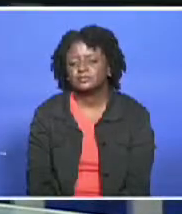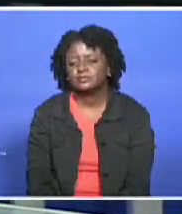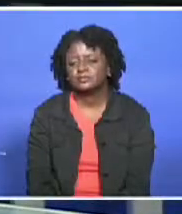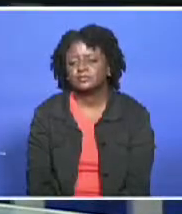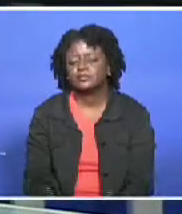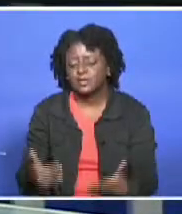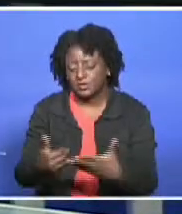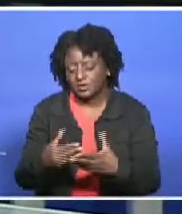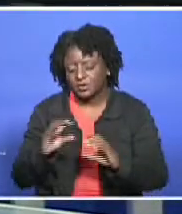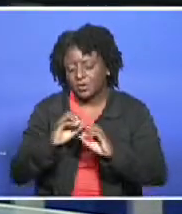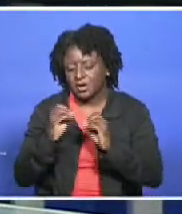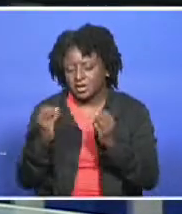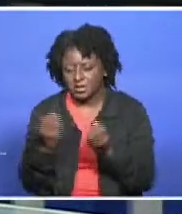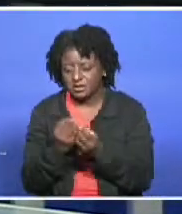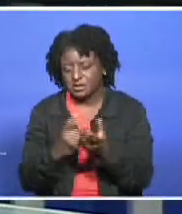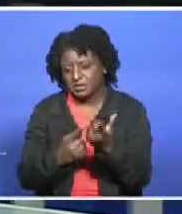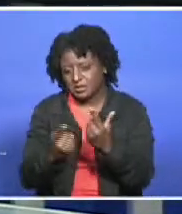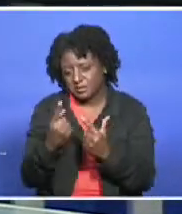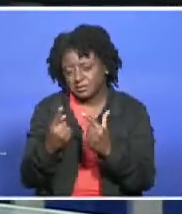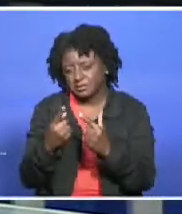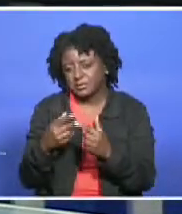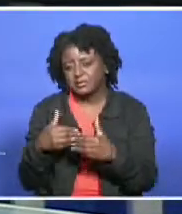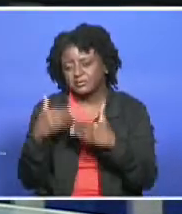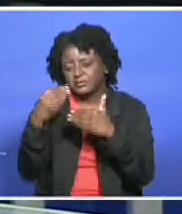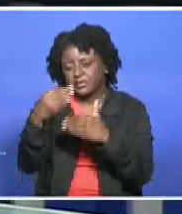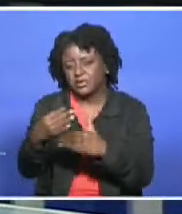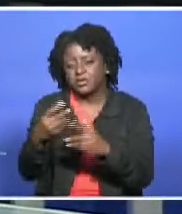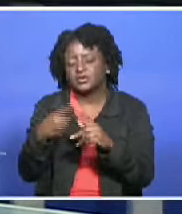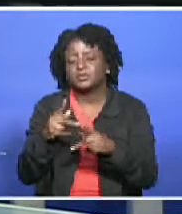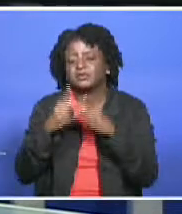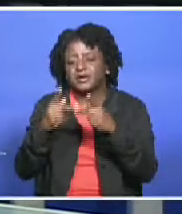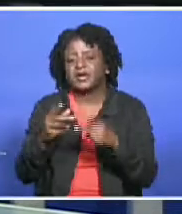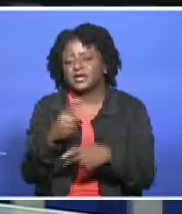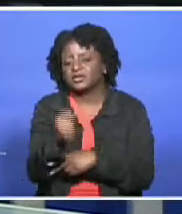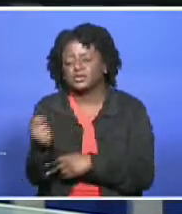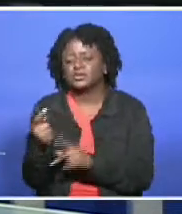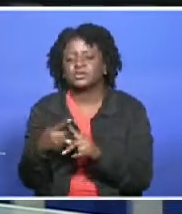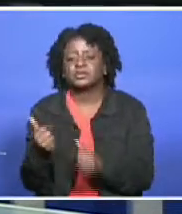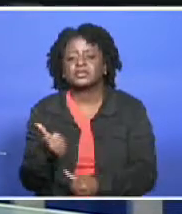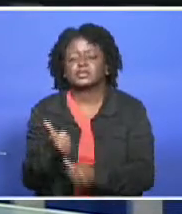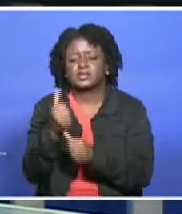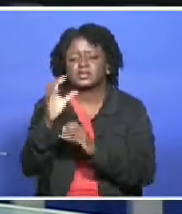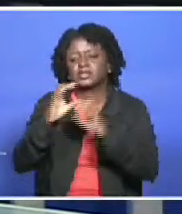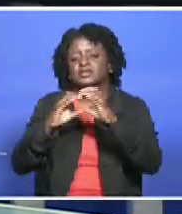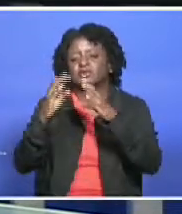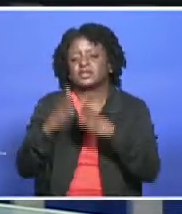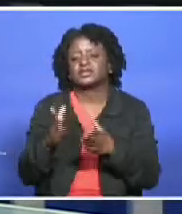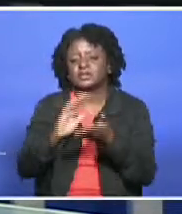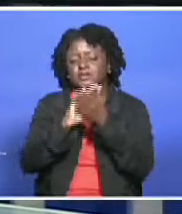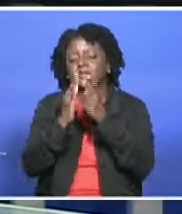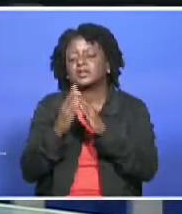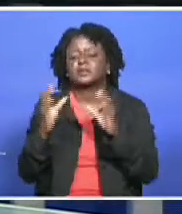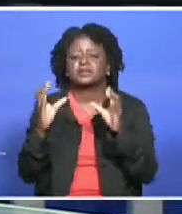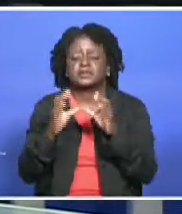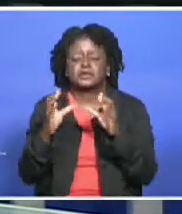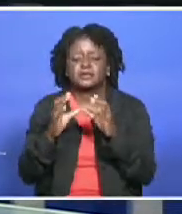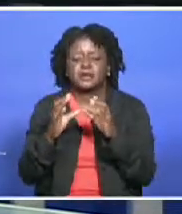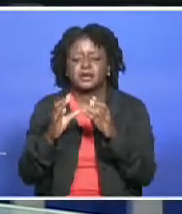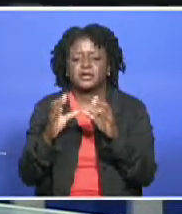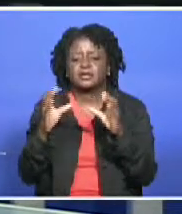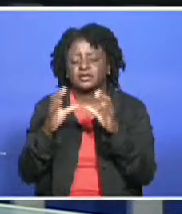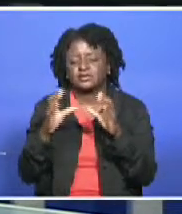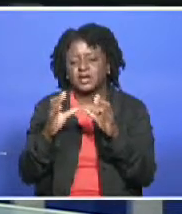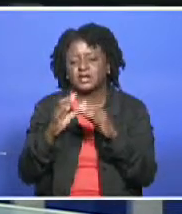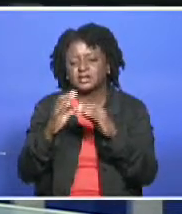A new organization is stepping forward, providing tools to assist contractors with becoming certified. Moving forward, Contractors Association will